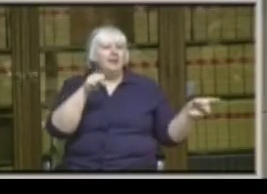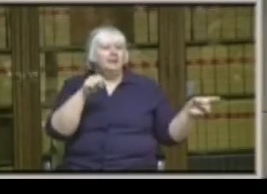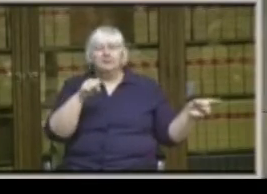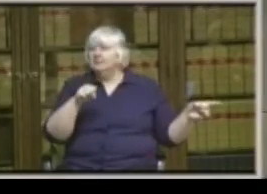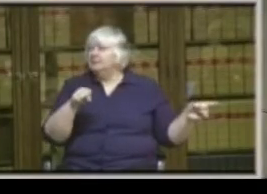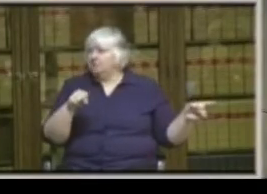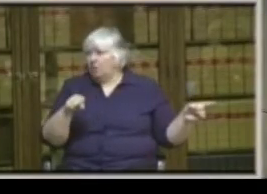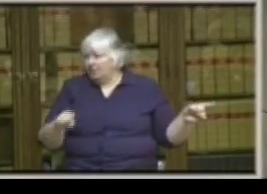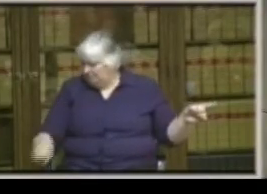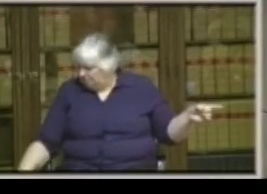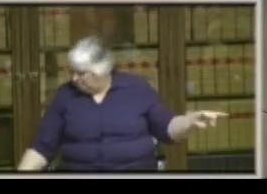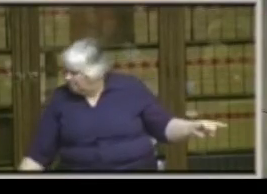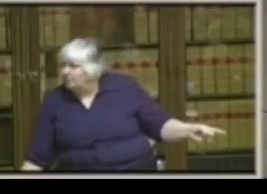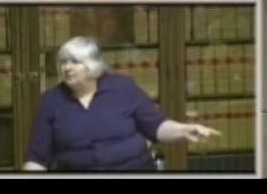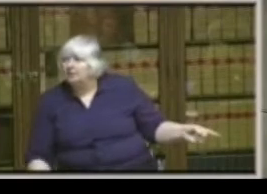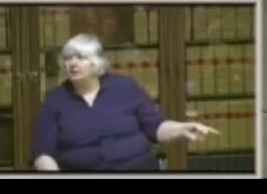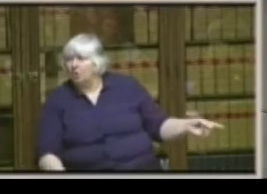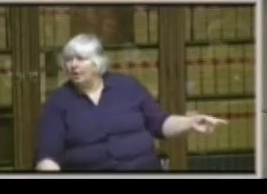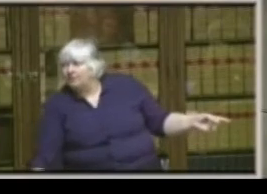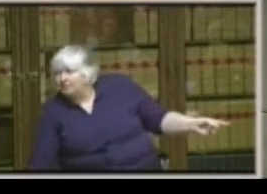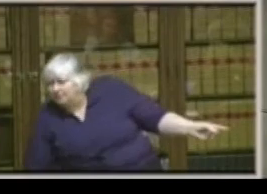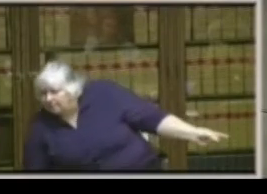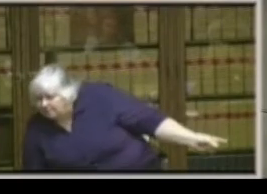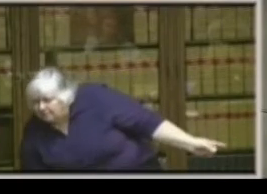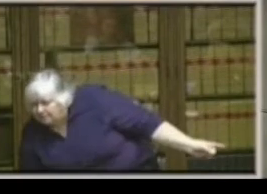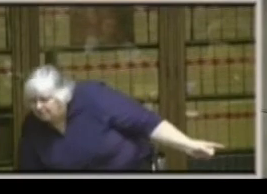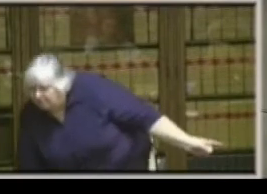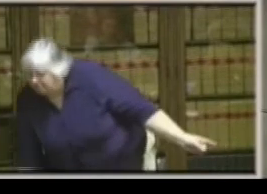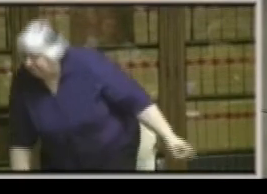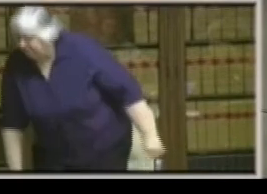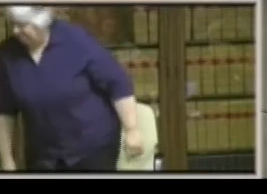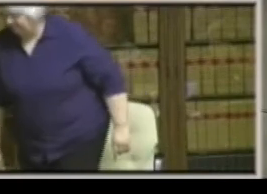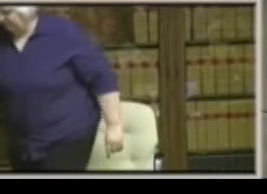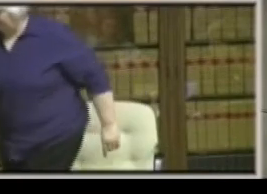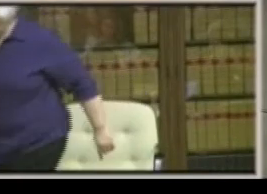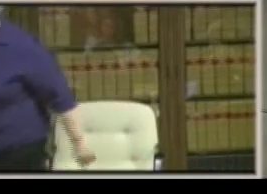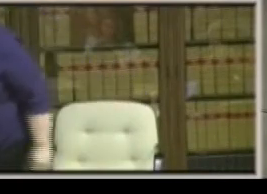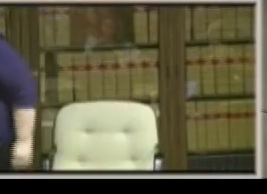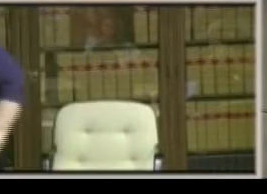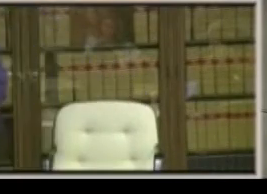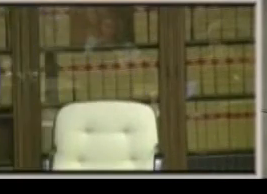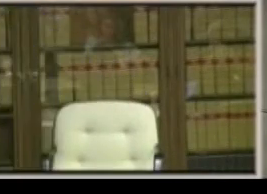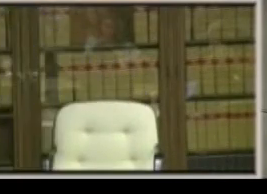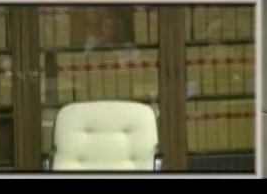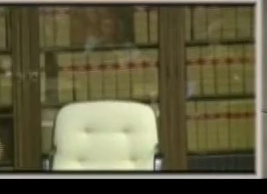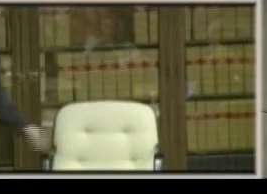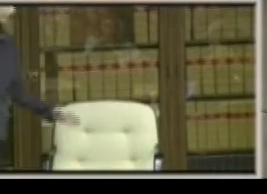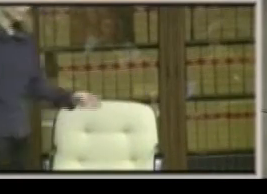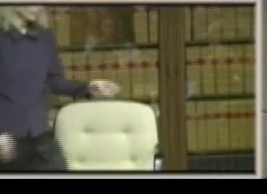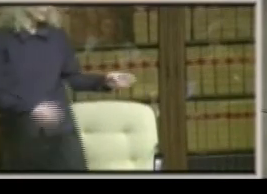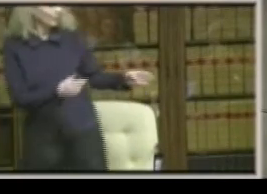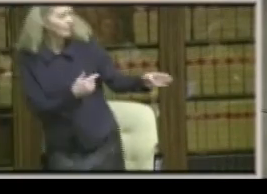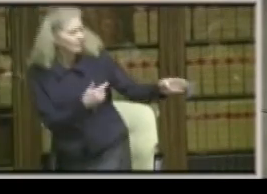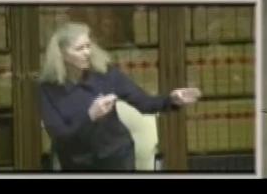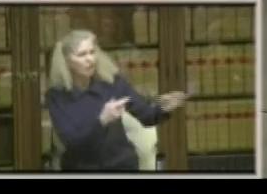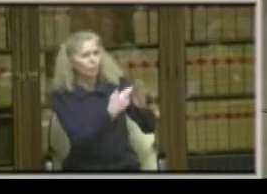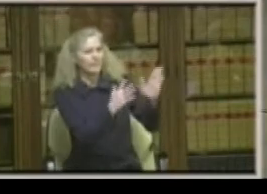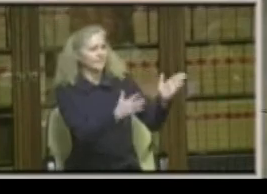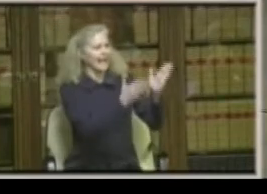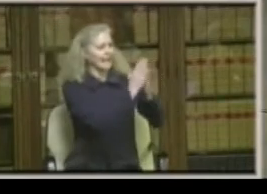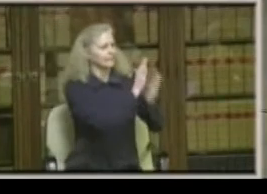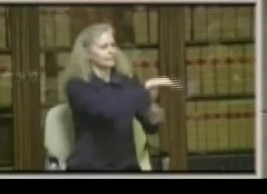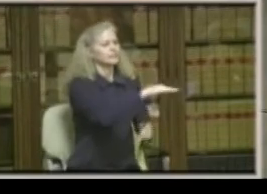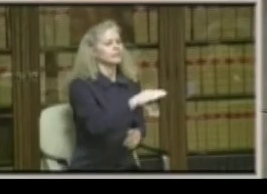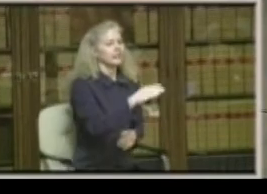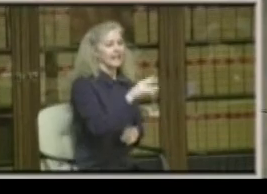question on and I know we have a lot of people in several hearings. How many deaf people are on the accommodations panel? Actually, I wanted to